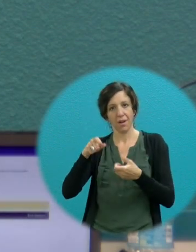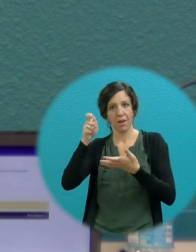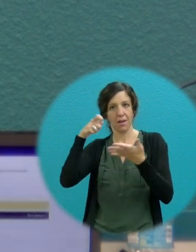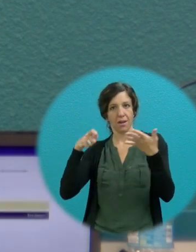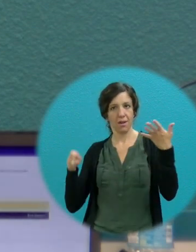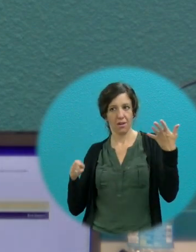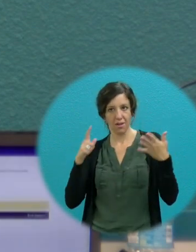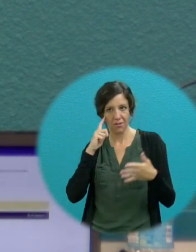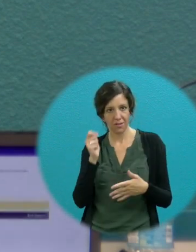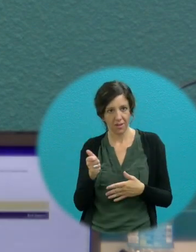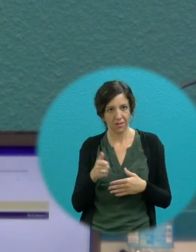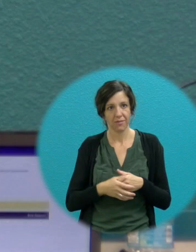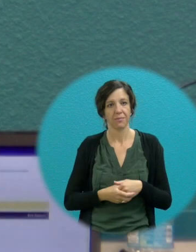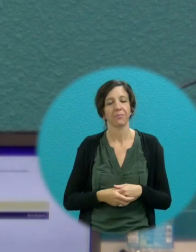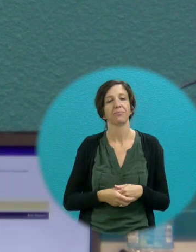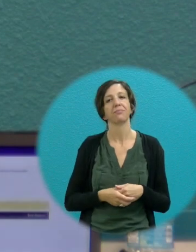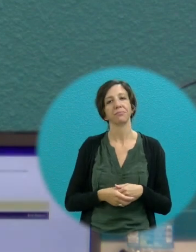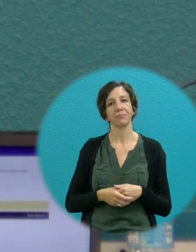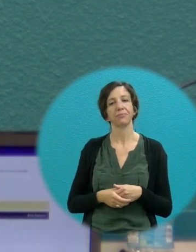vote independently.